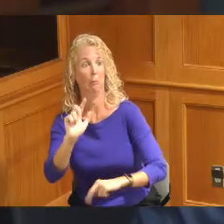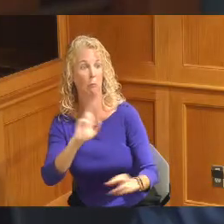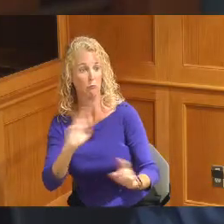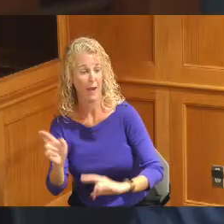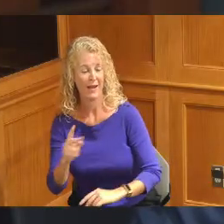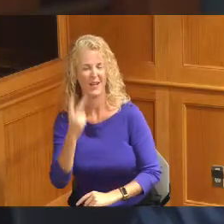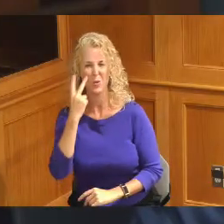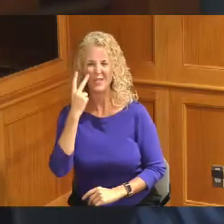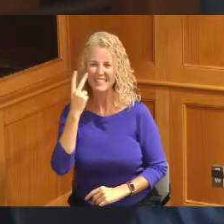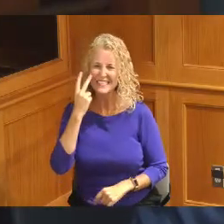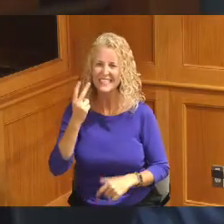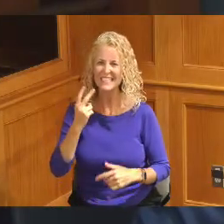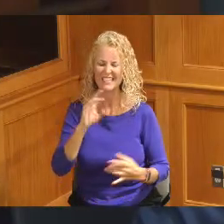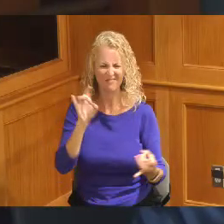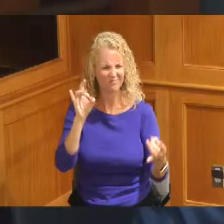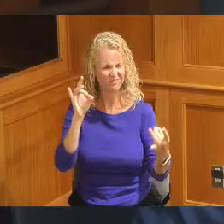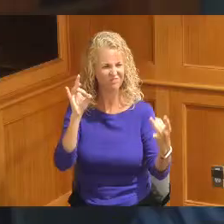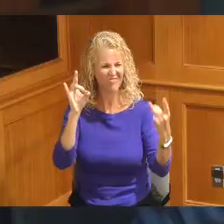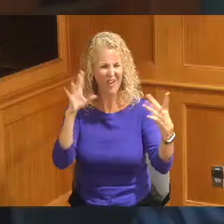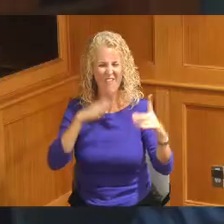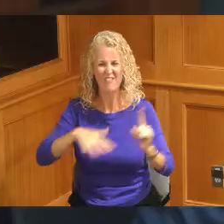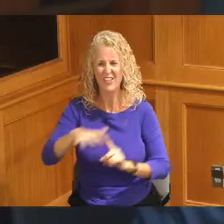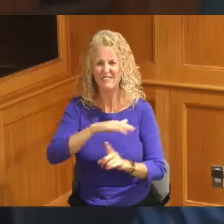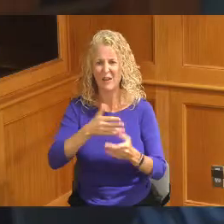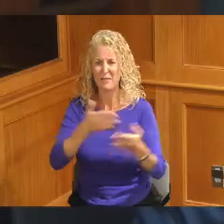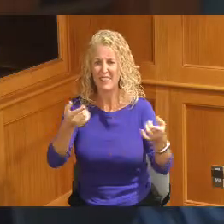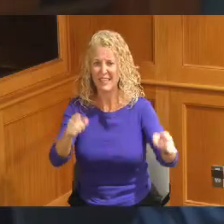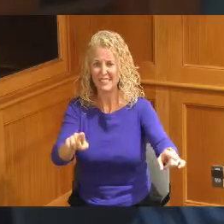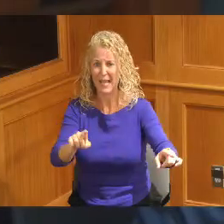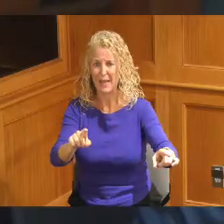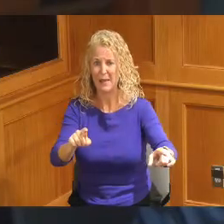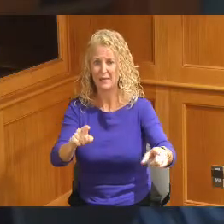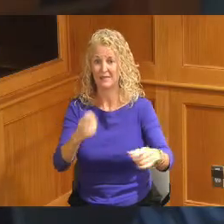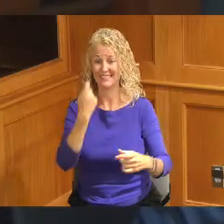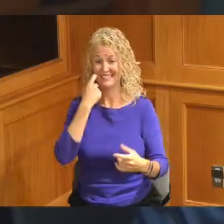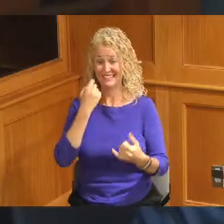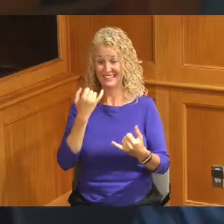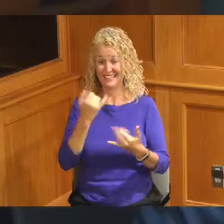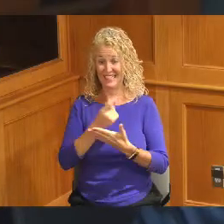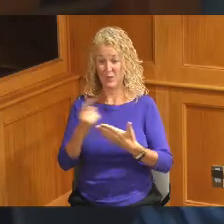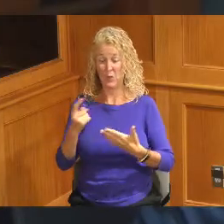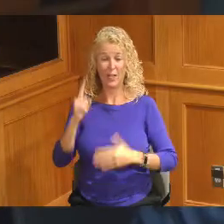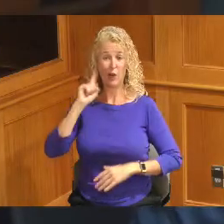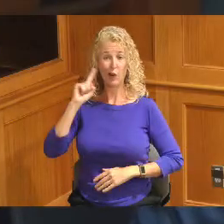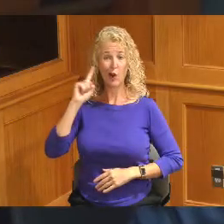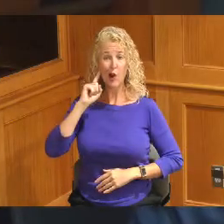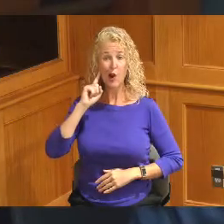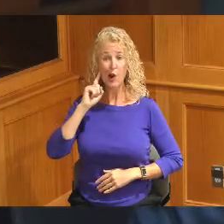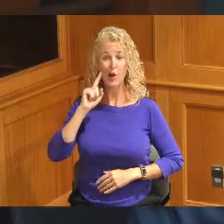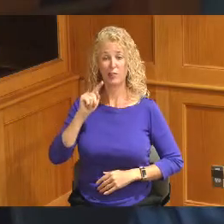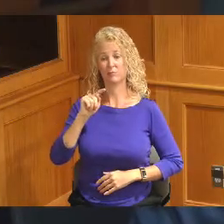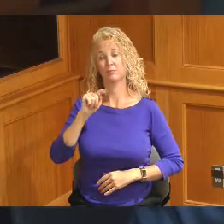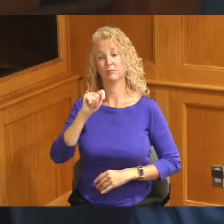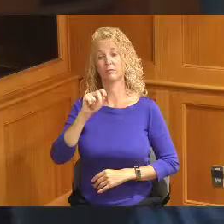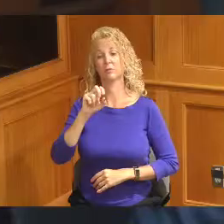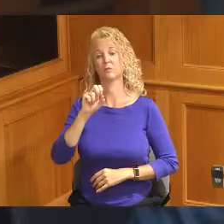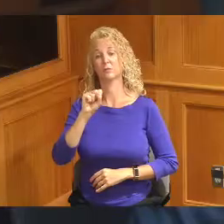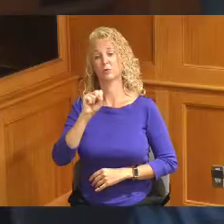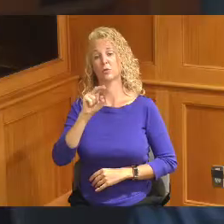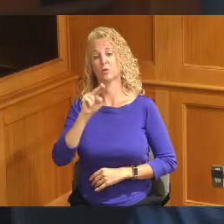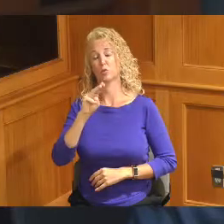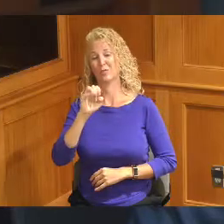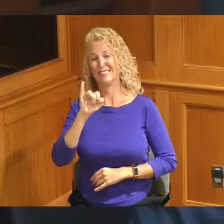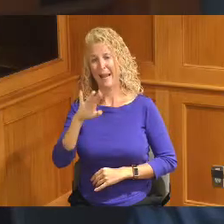these natural disasters that are happening everywhere. We just was worried this week about the tsunami and just so many things